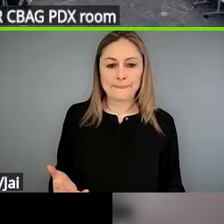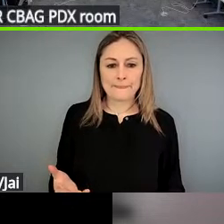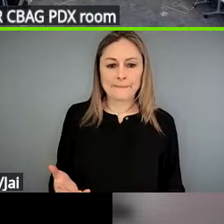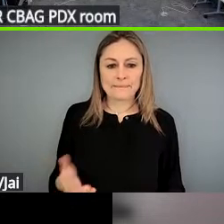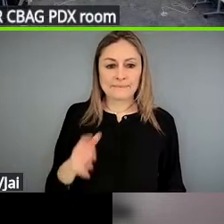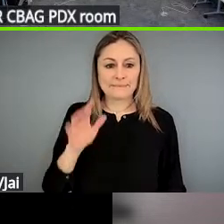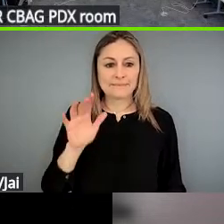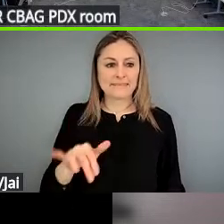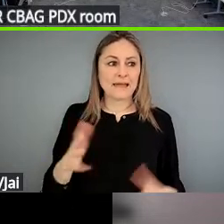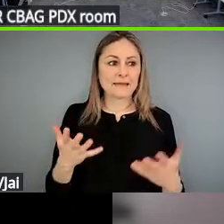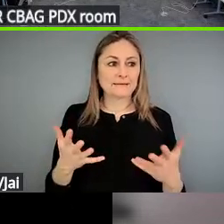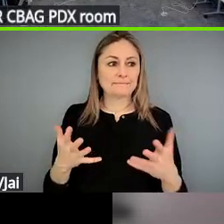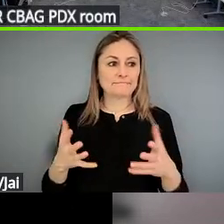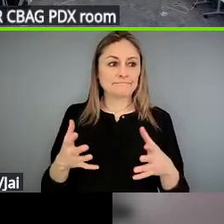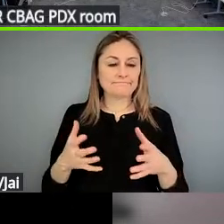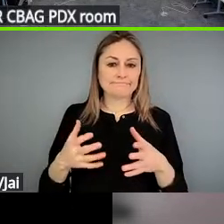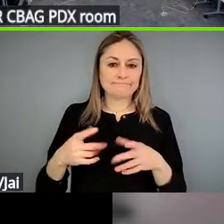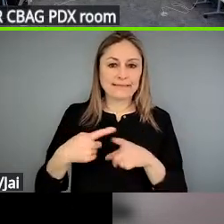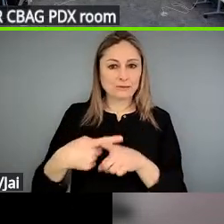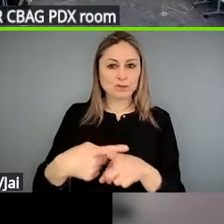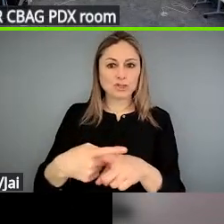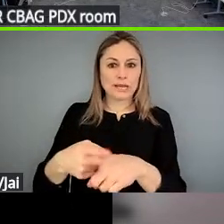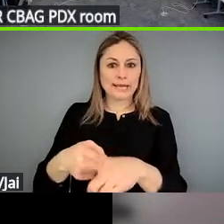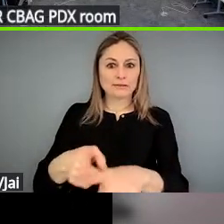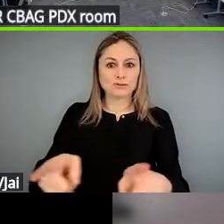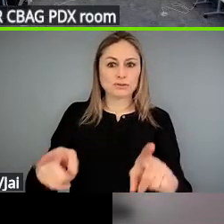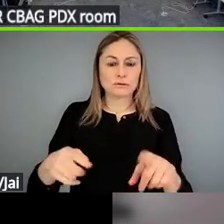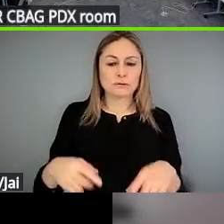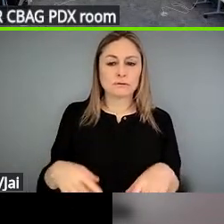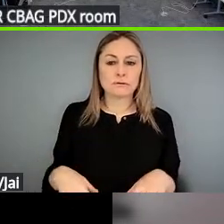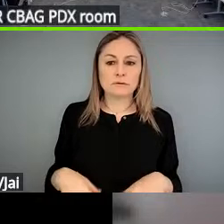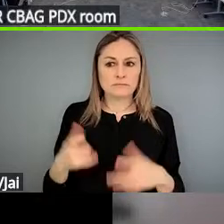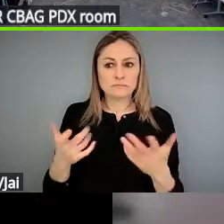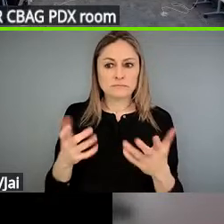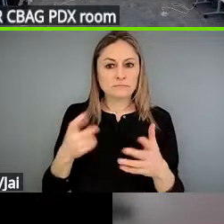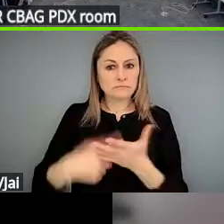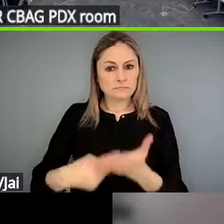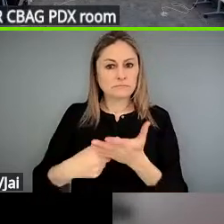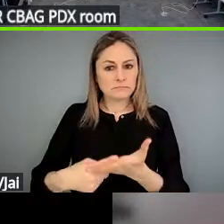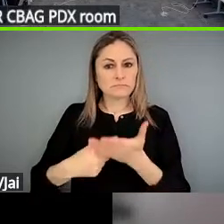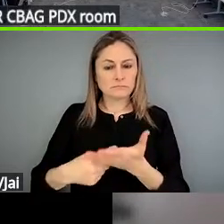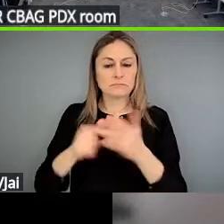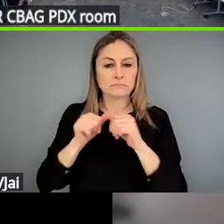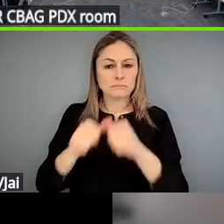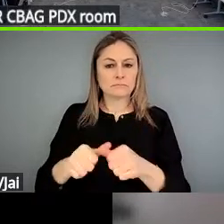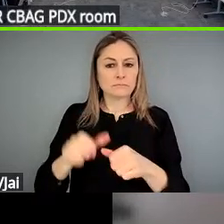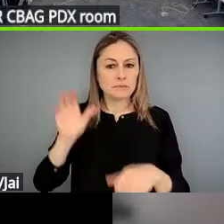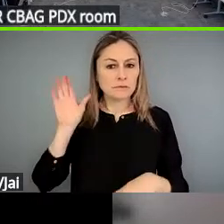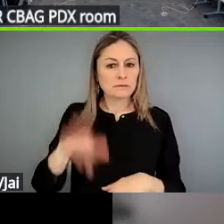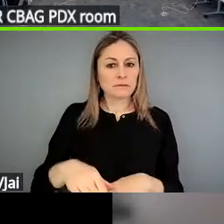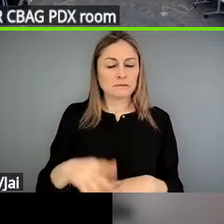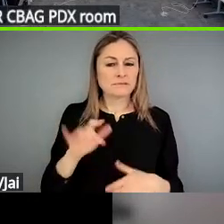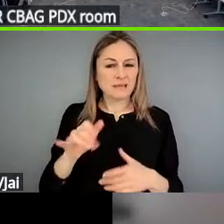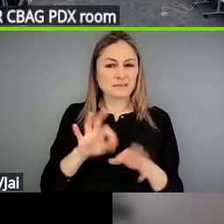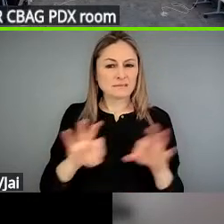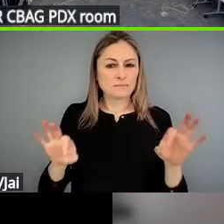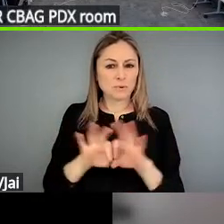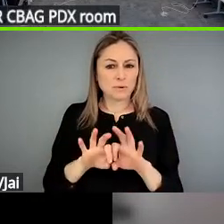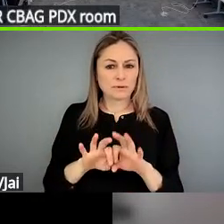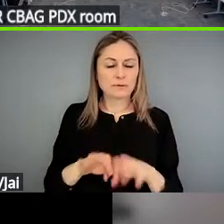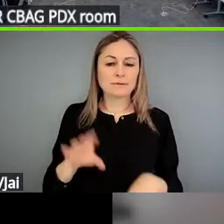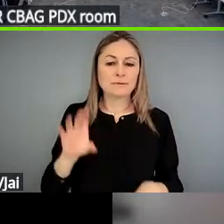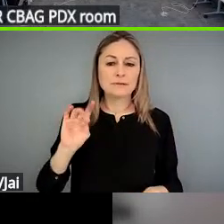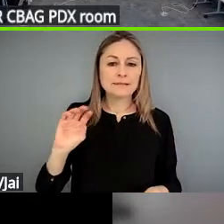package, that interchange, be a subject of ongoing conversation. And that's what's important. The dog